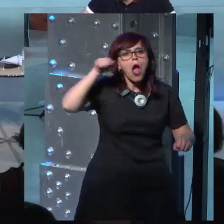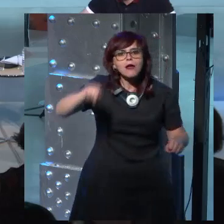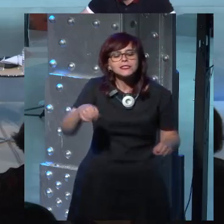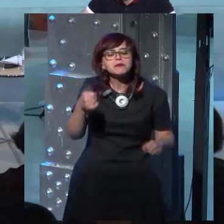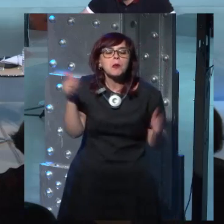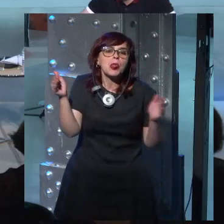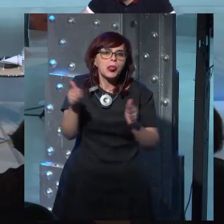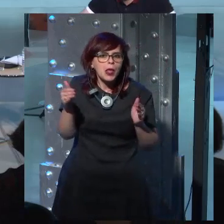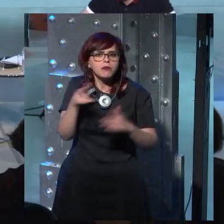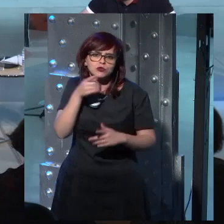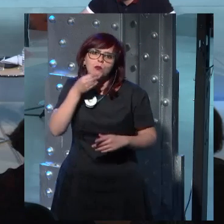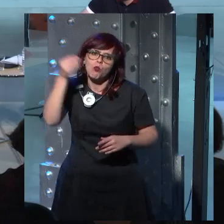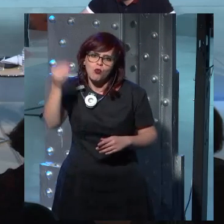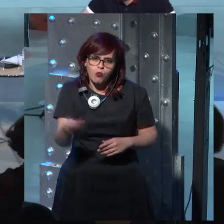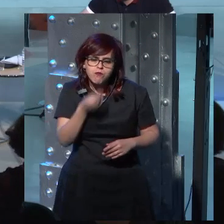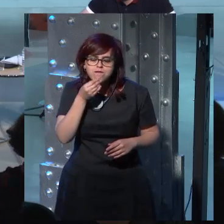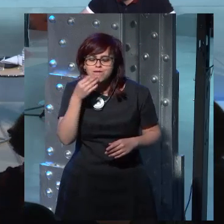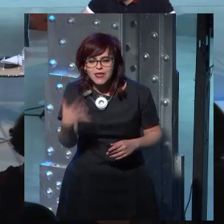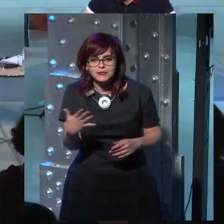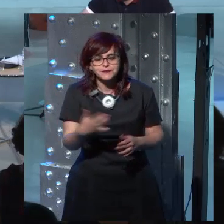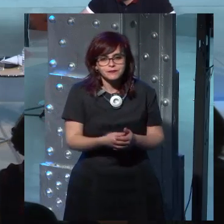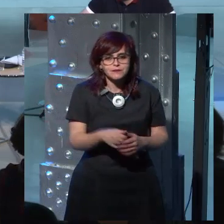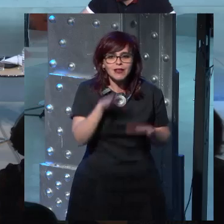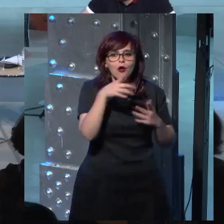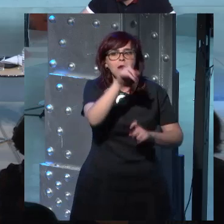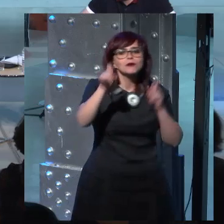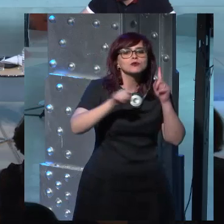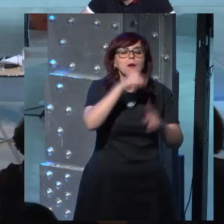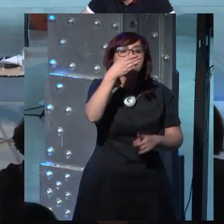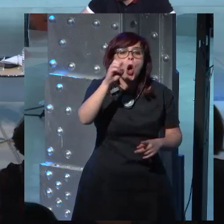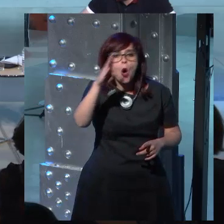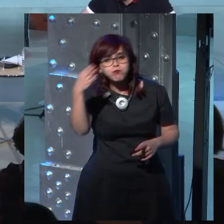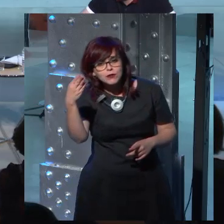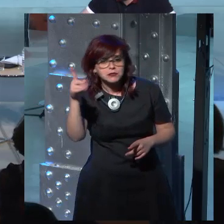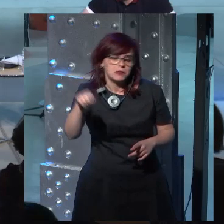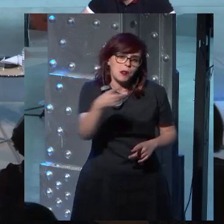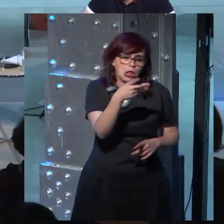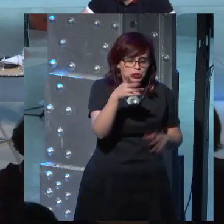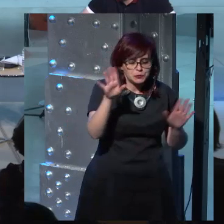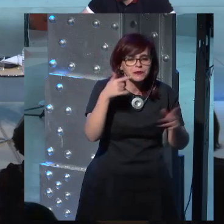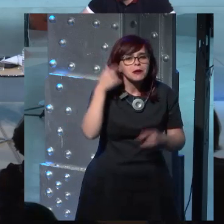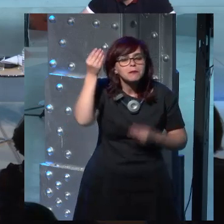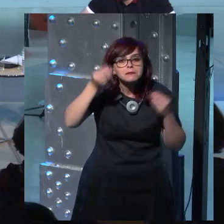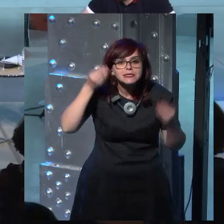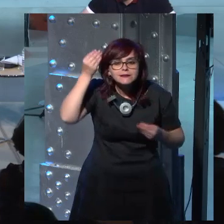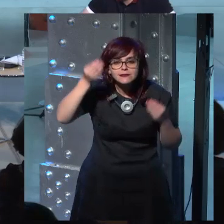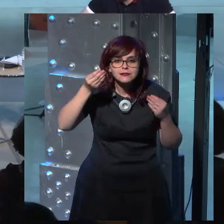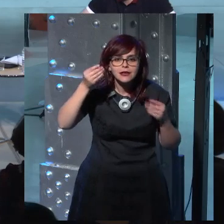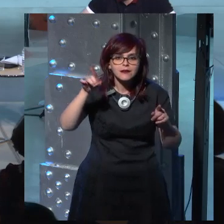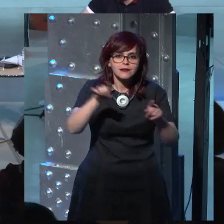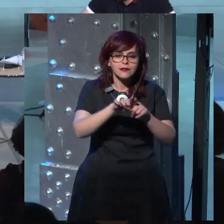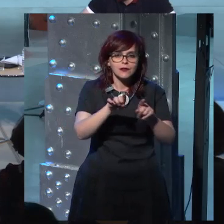Well, this one is for Bob and for both. Did you ever think that you were going to work with Michael